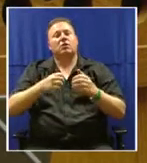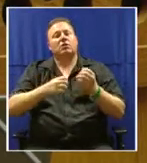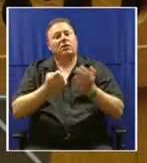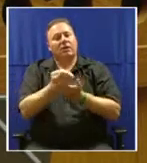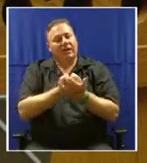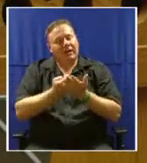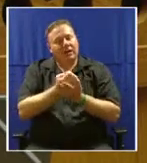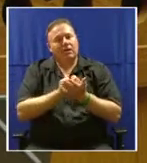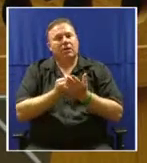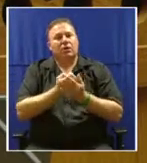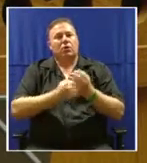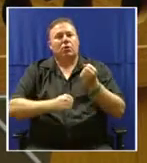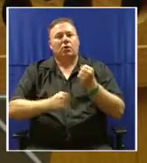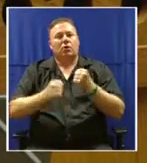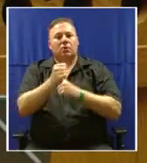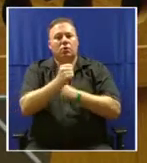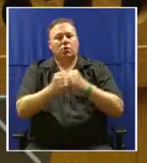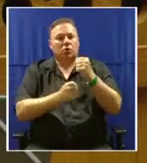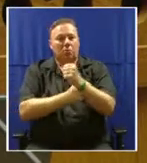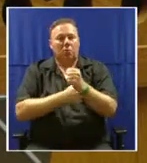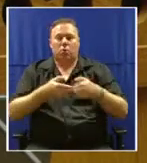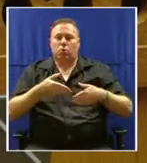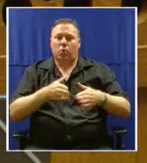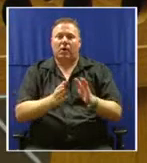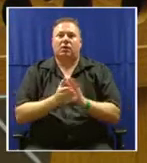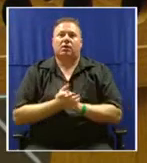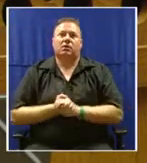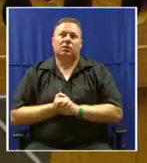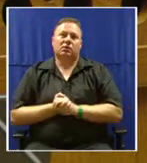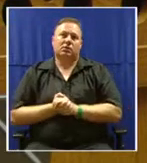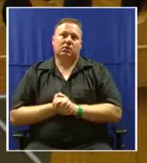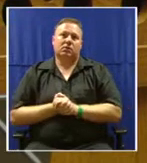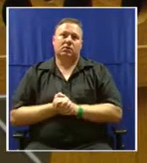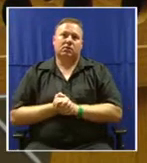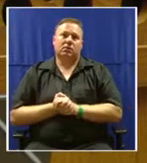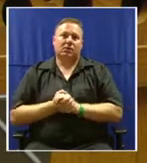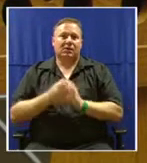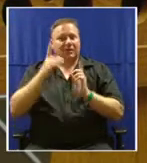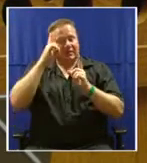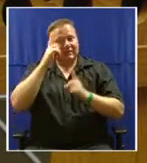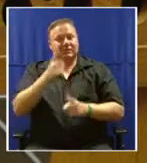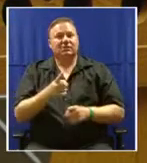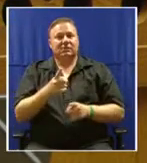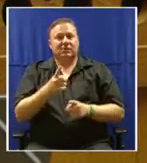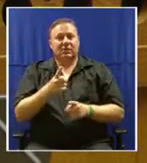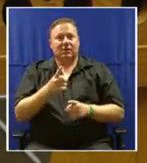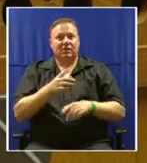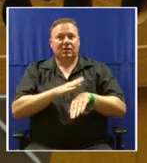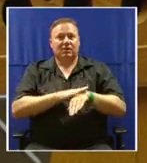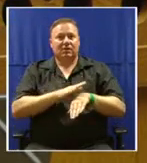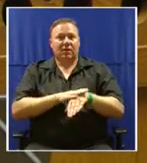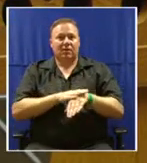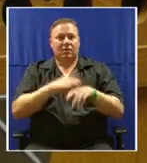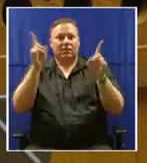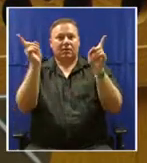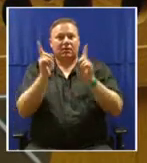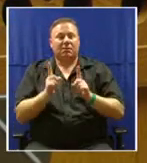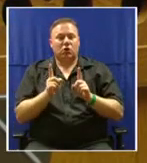support measures. We have therefore decided to extend the period for the